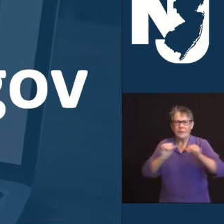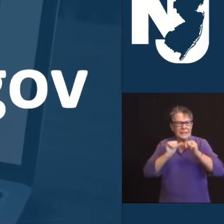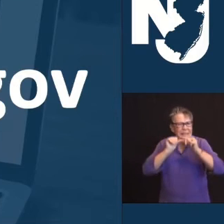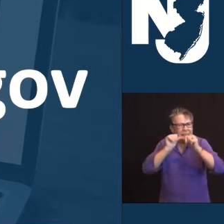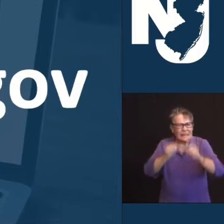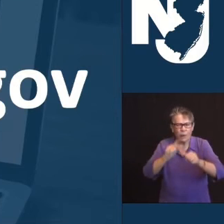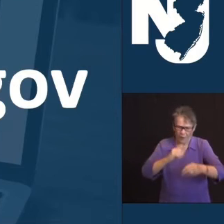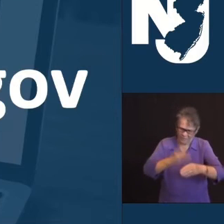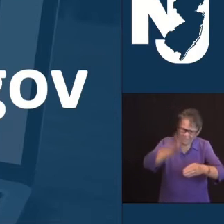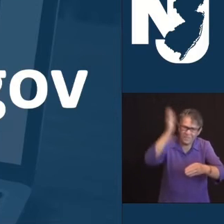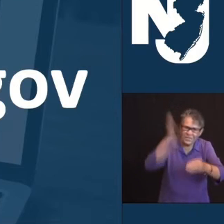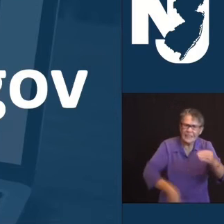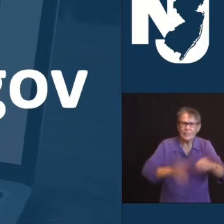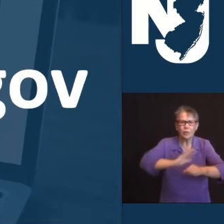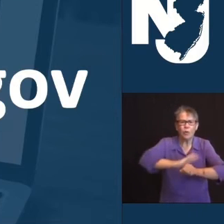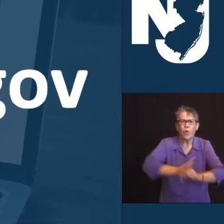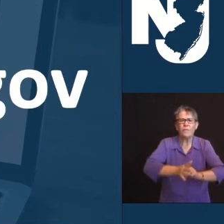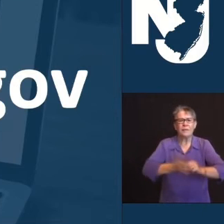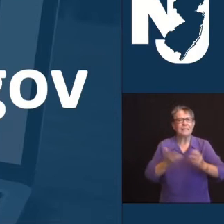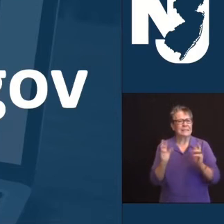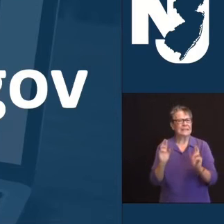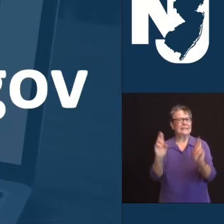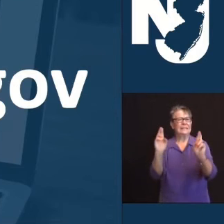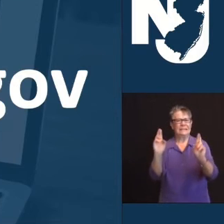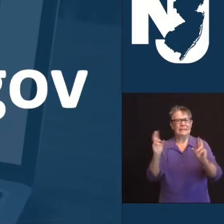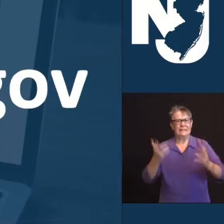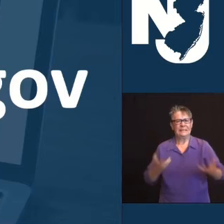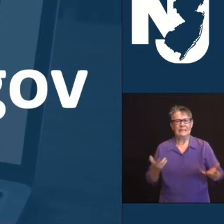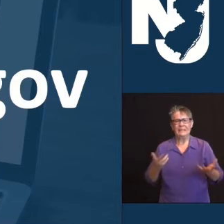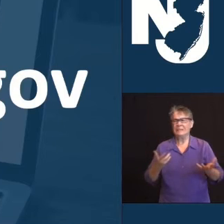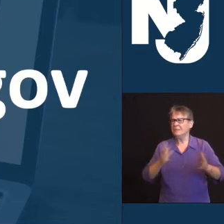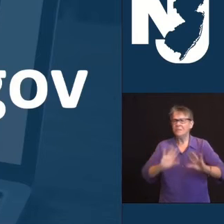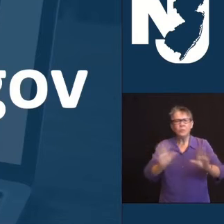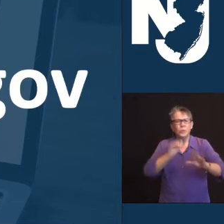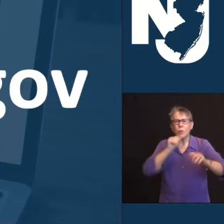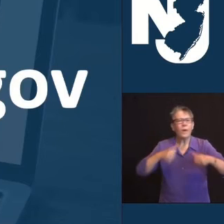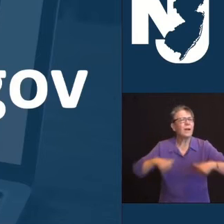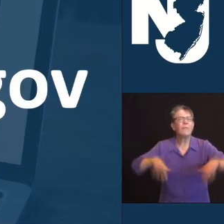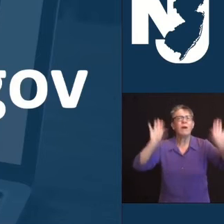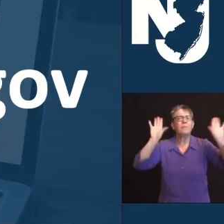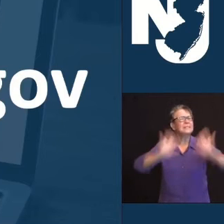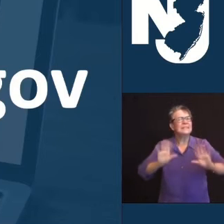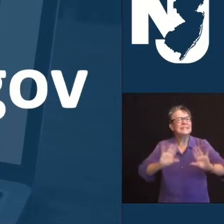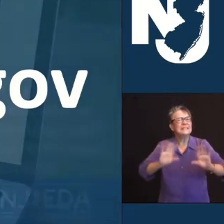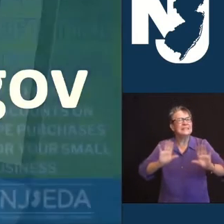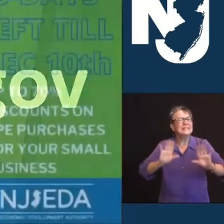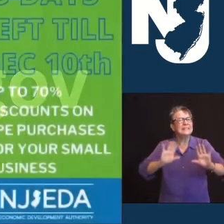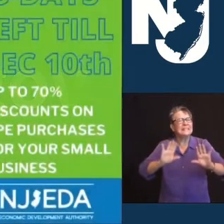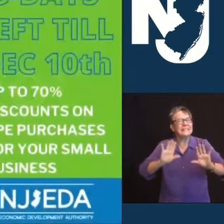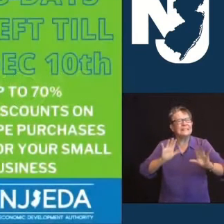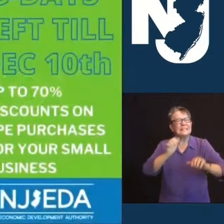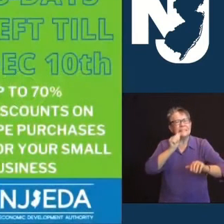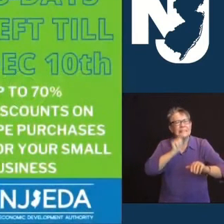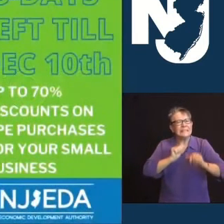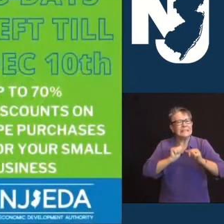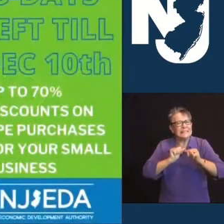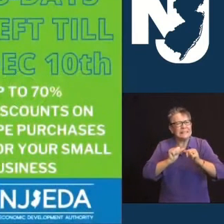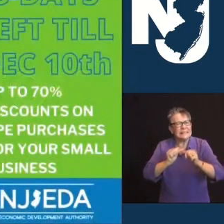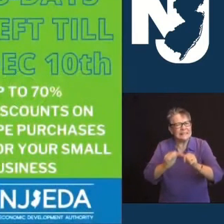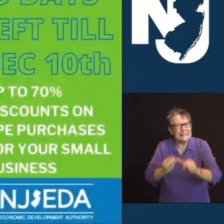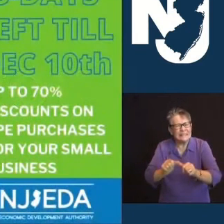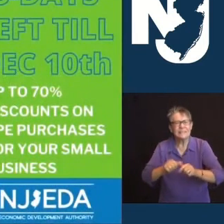is still as deadly as ever. Switching gears briefly, as we noted on Friday, the deadline for businesses